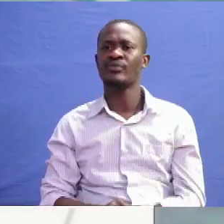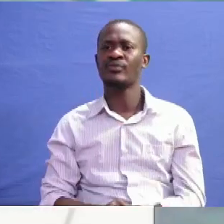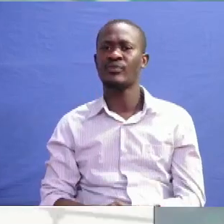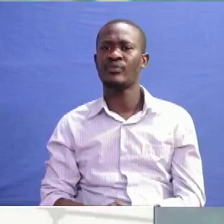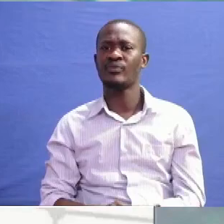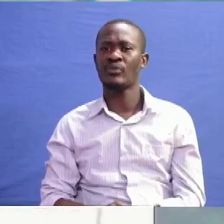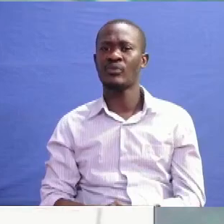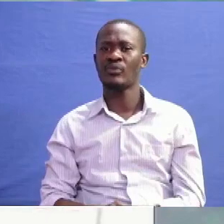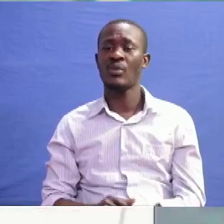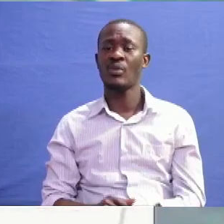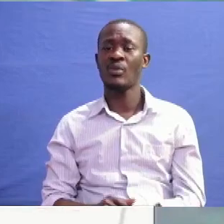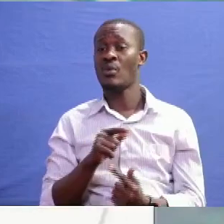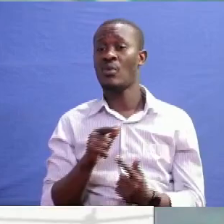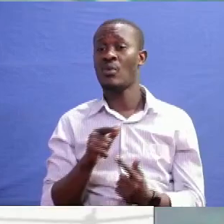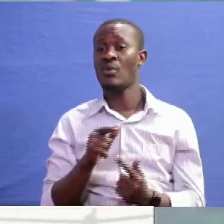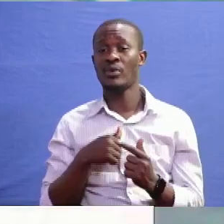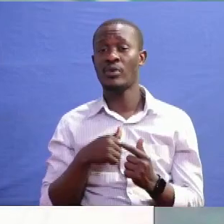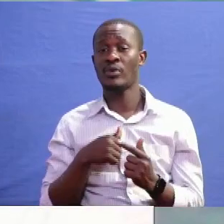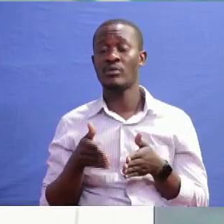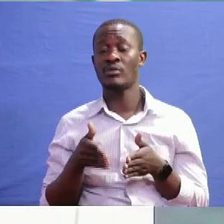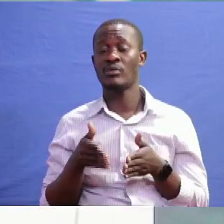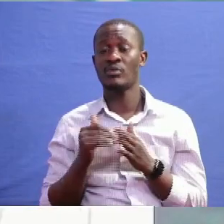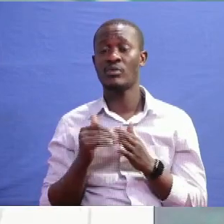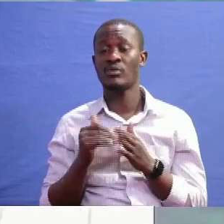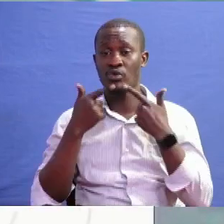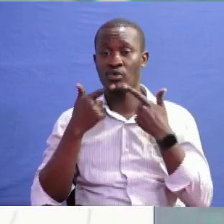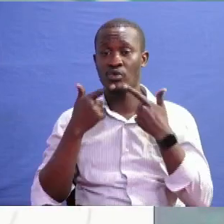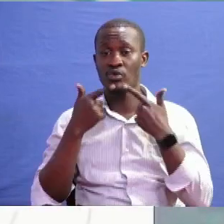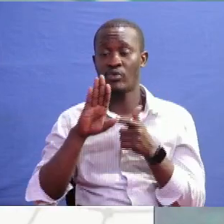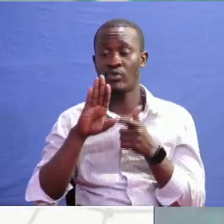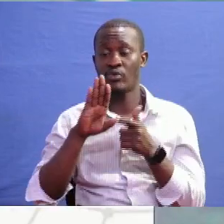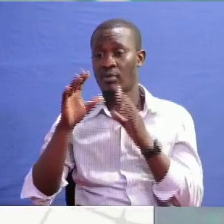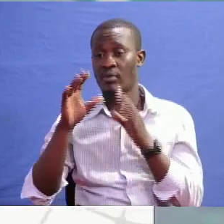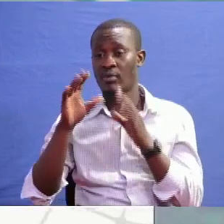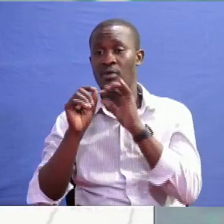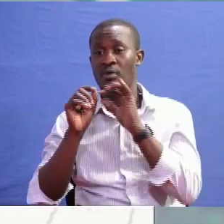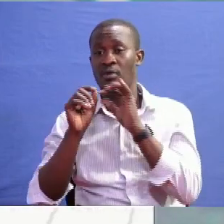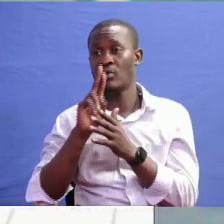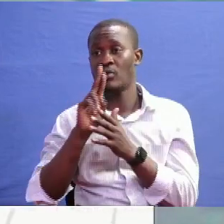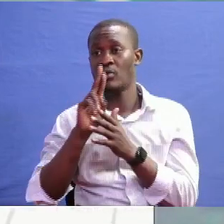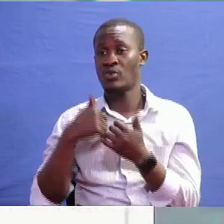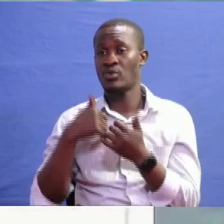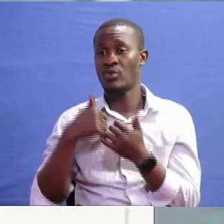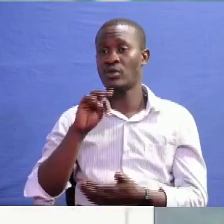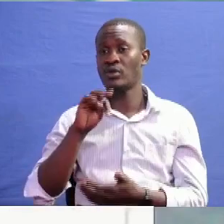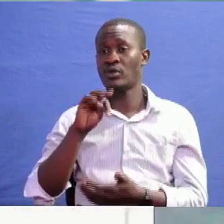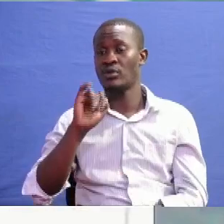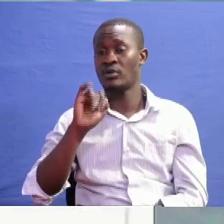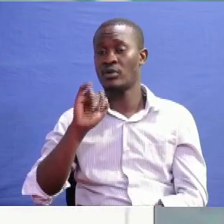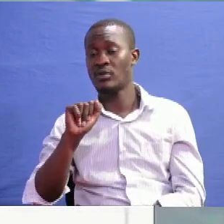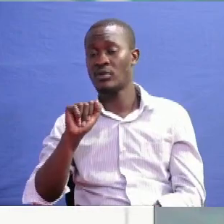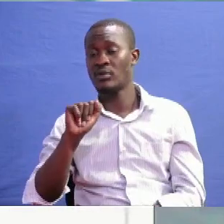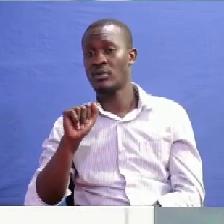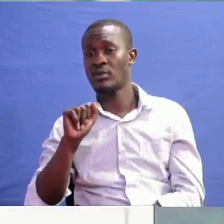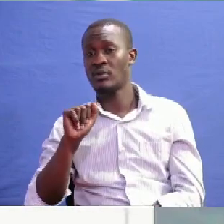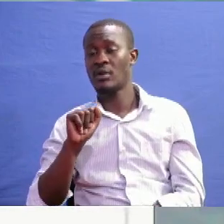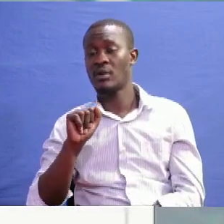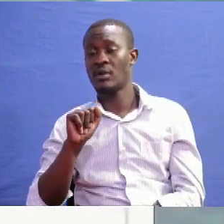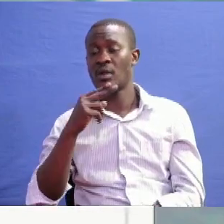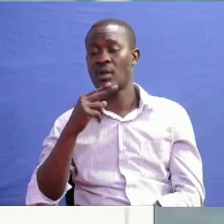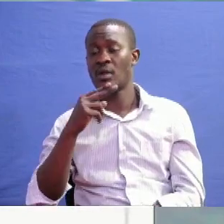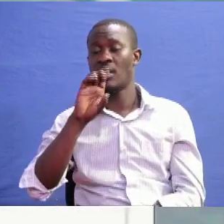When this model was announced by the president, he directed that we use the Helb MTI. The Helb means testing